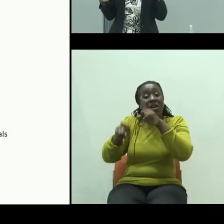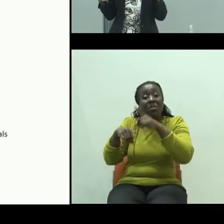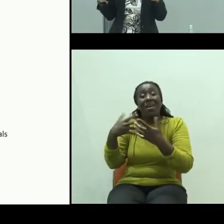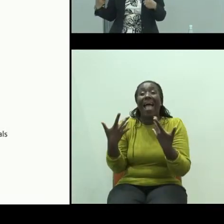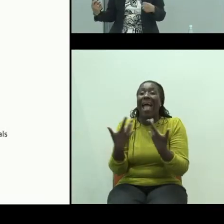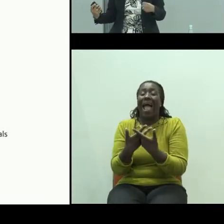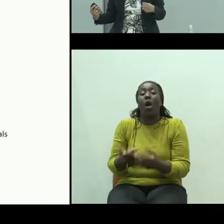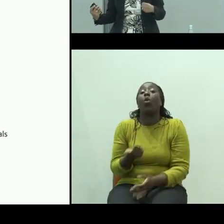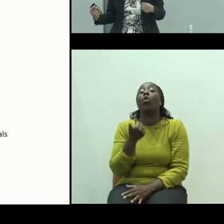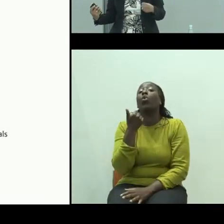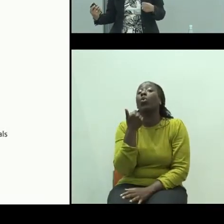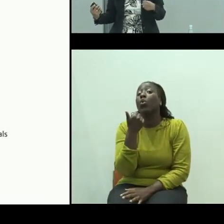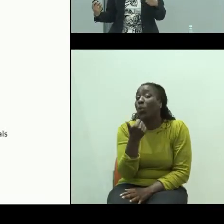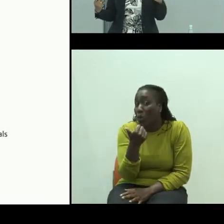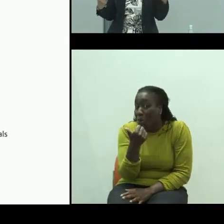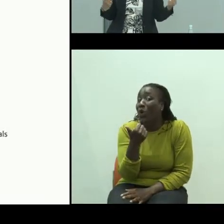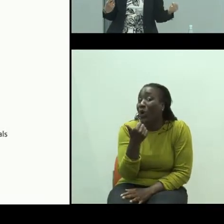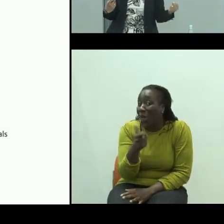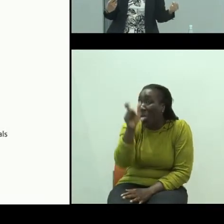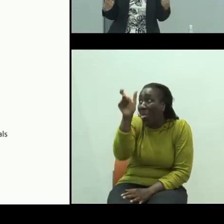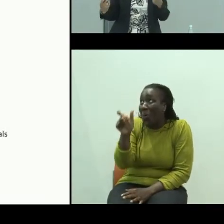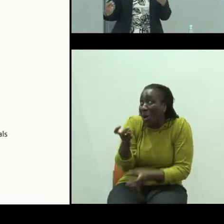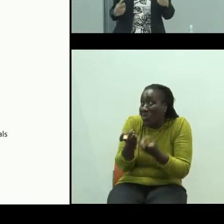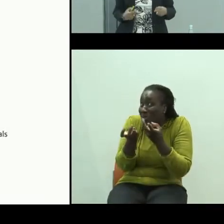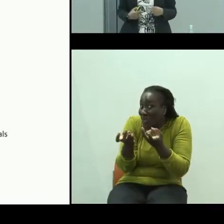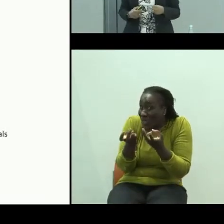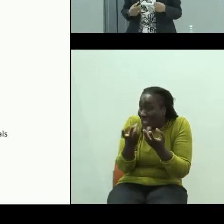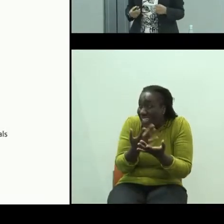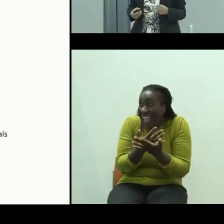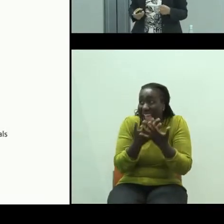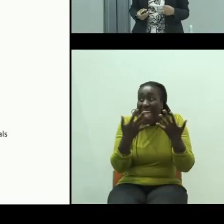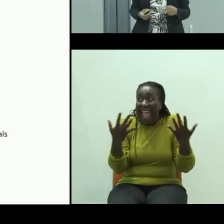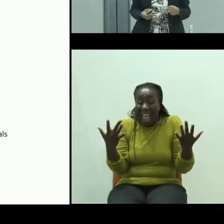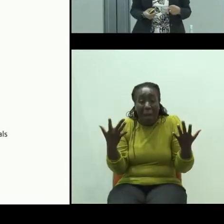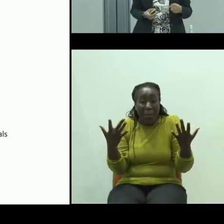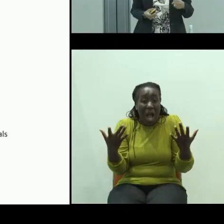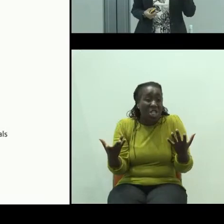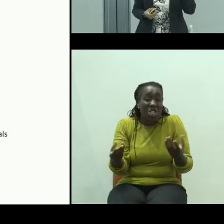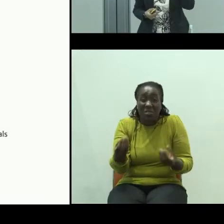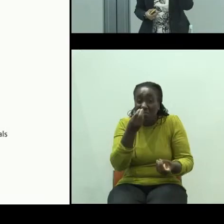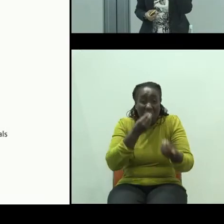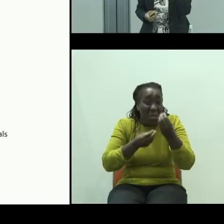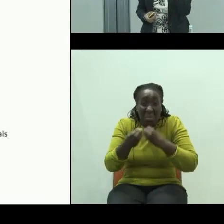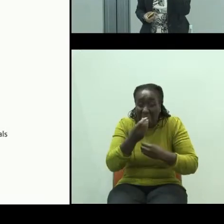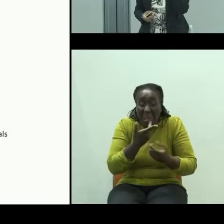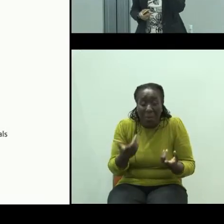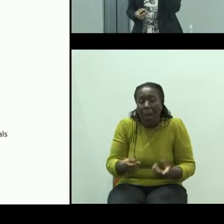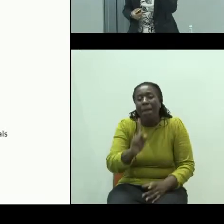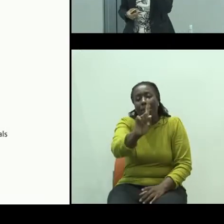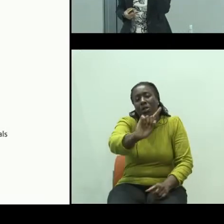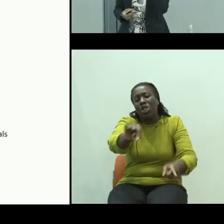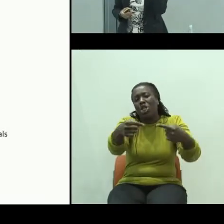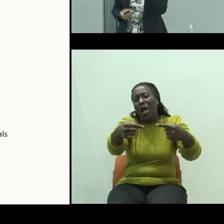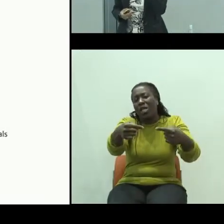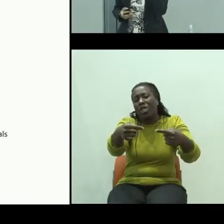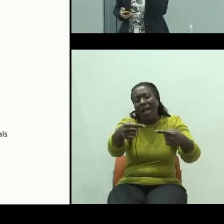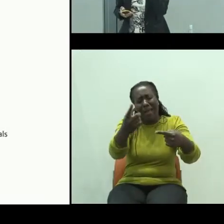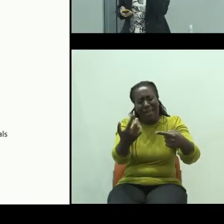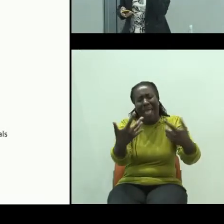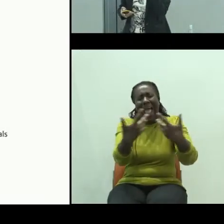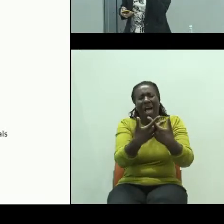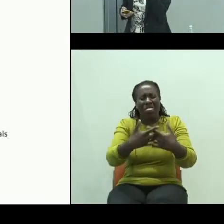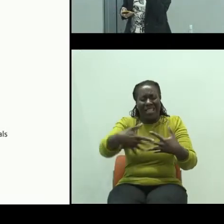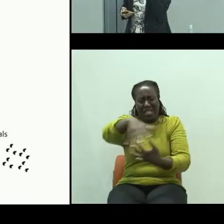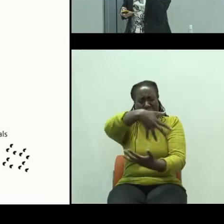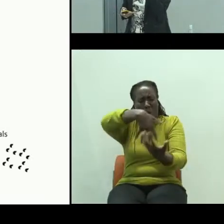how good the cook was one day versus the other and how much people actually consume. But our challenge is, how do we take this very